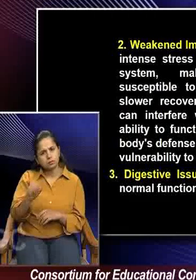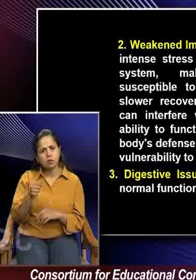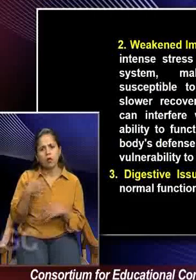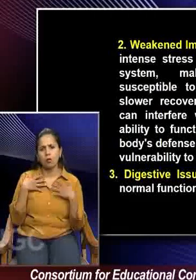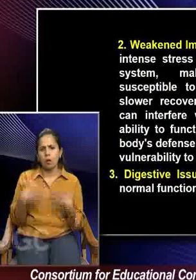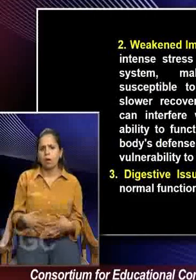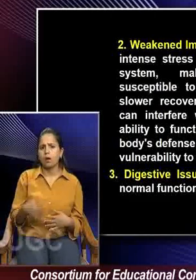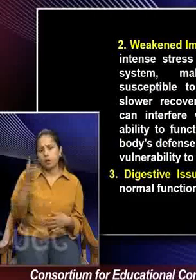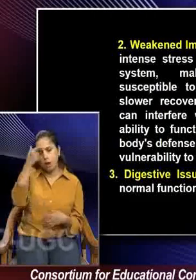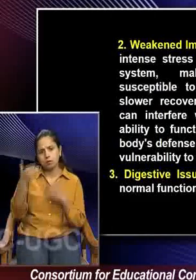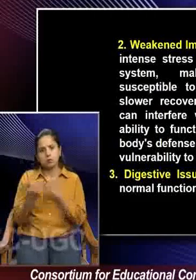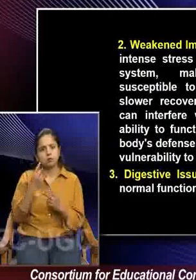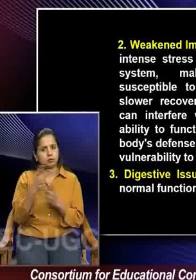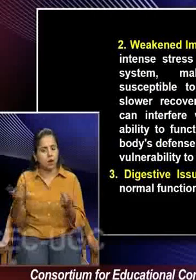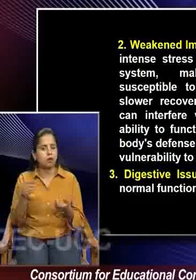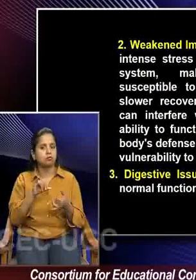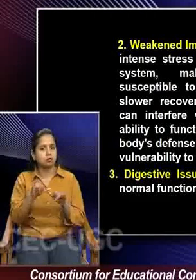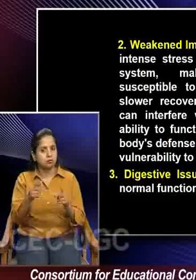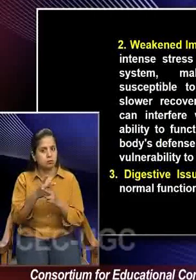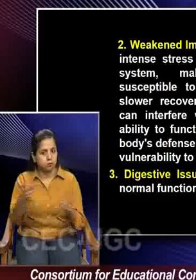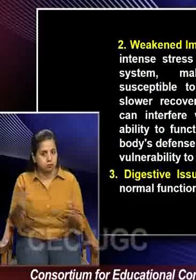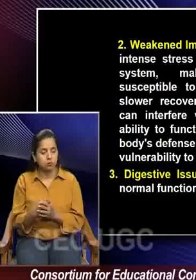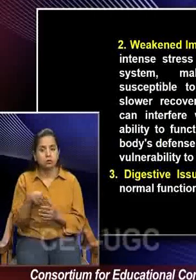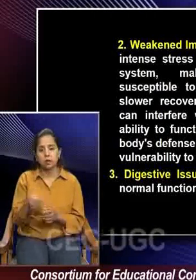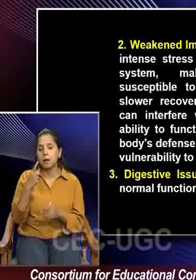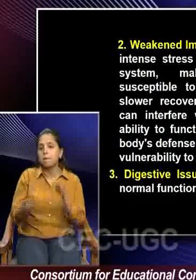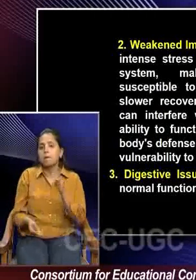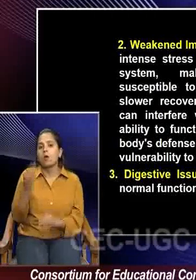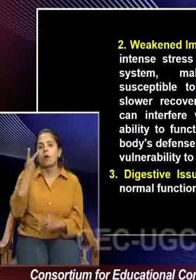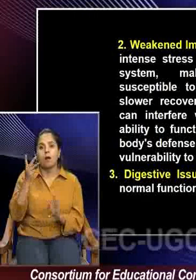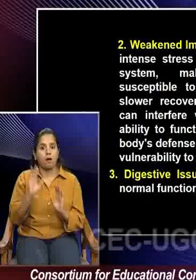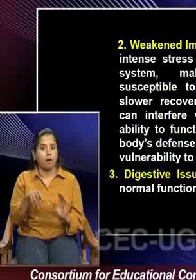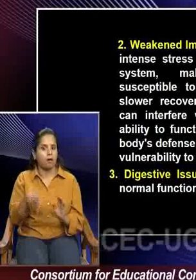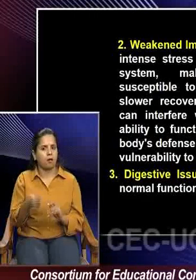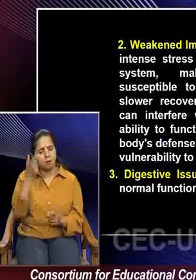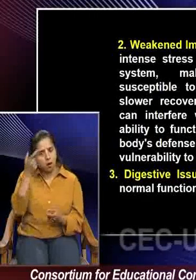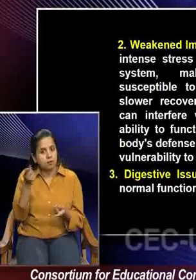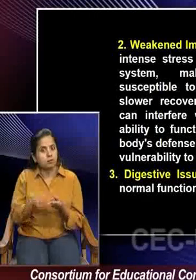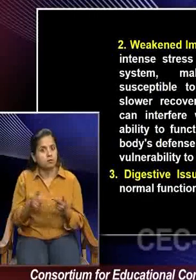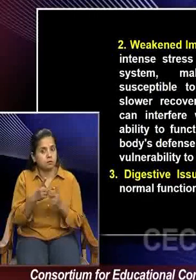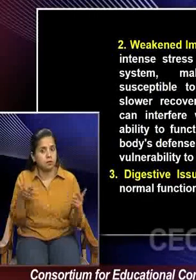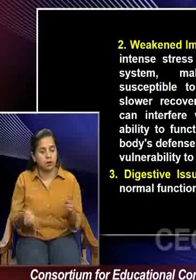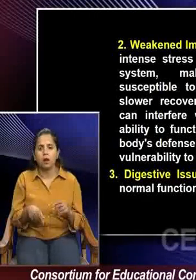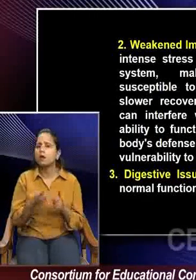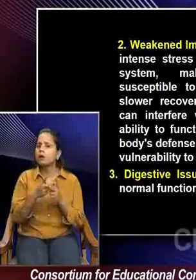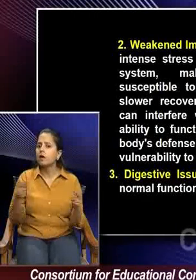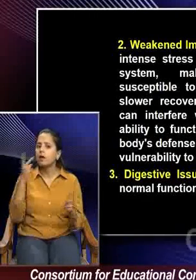body defense mechanisms and increasing the vulnerability to